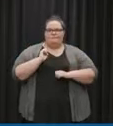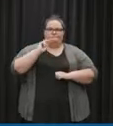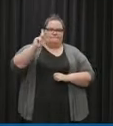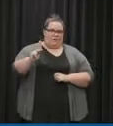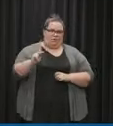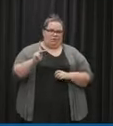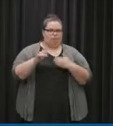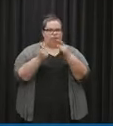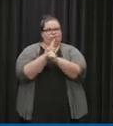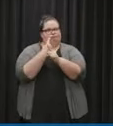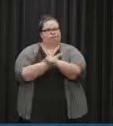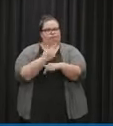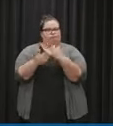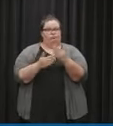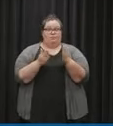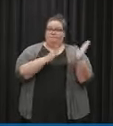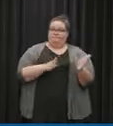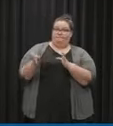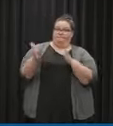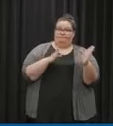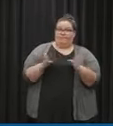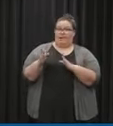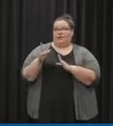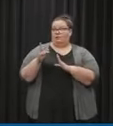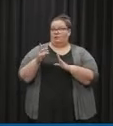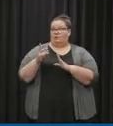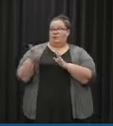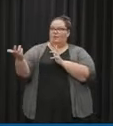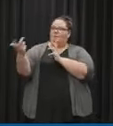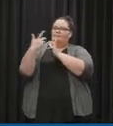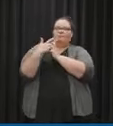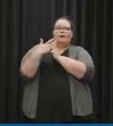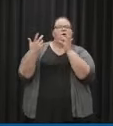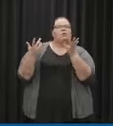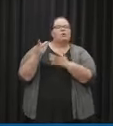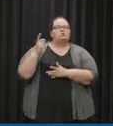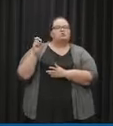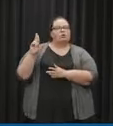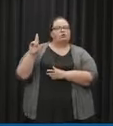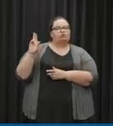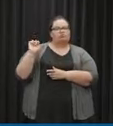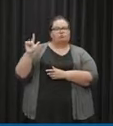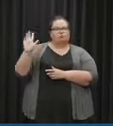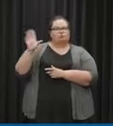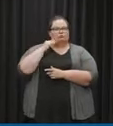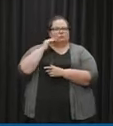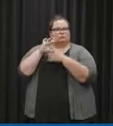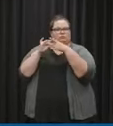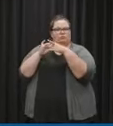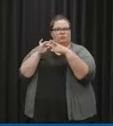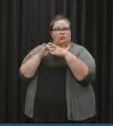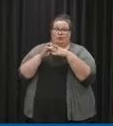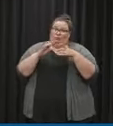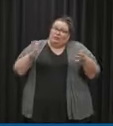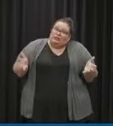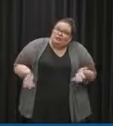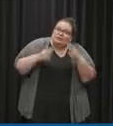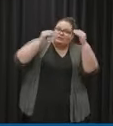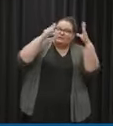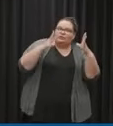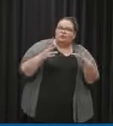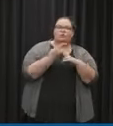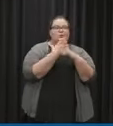school planning. Our planning was guided by the principles Dr. Russell has just laid out. We are encouraging teachers to use outdoor